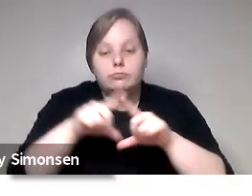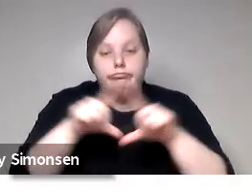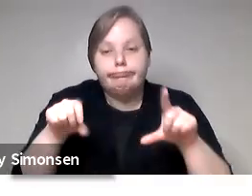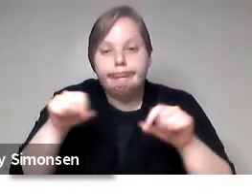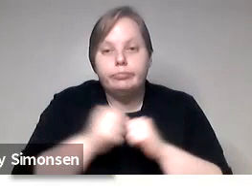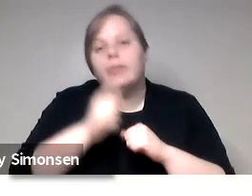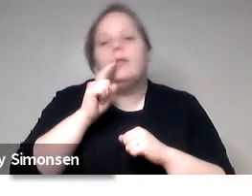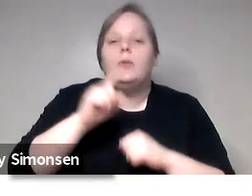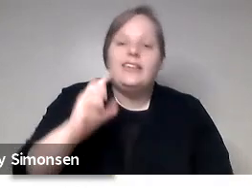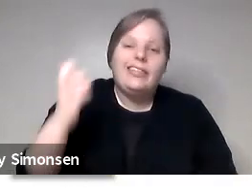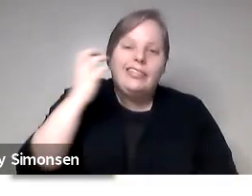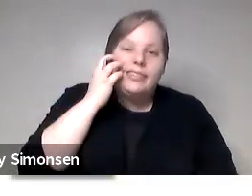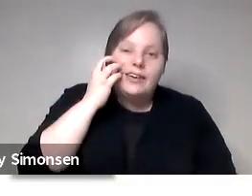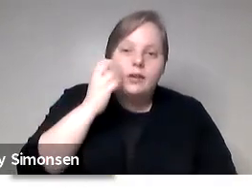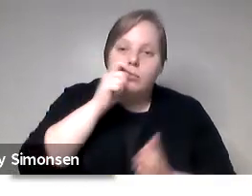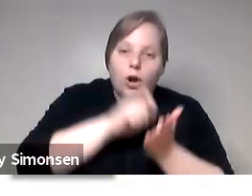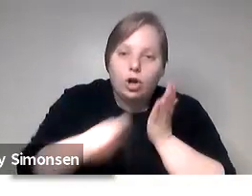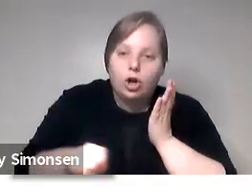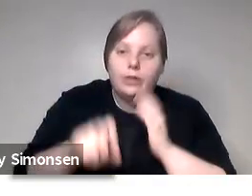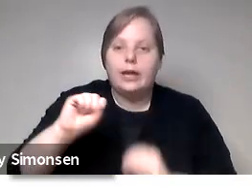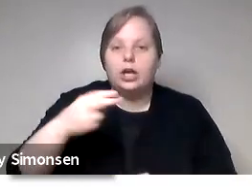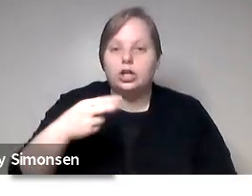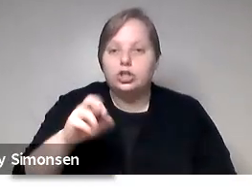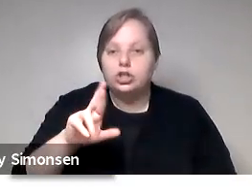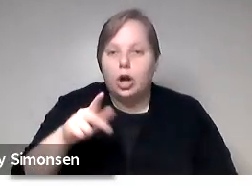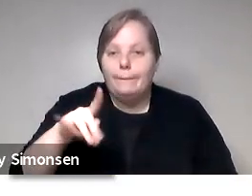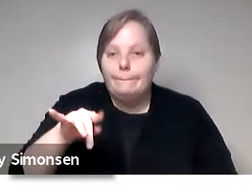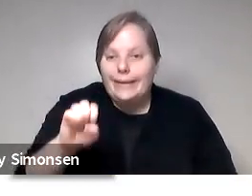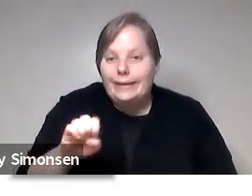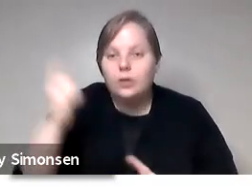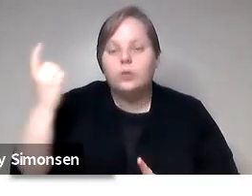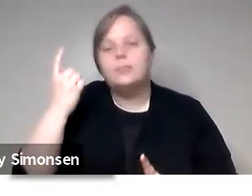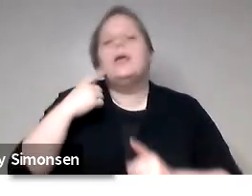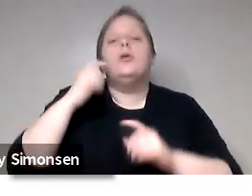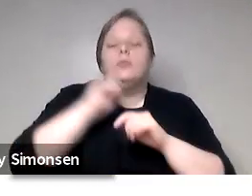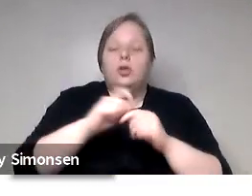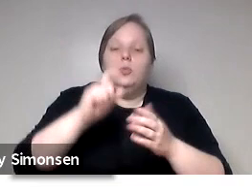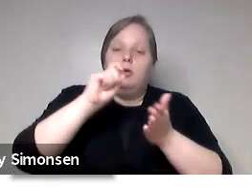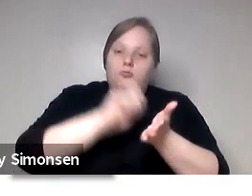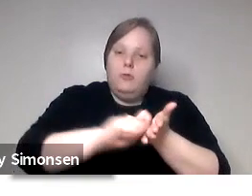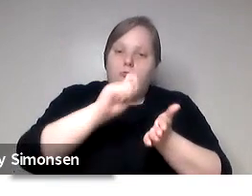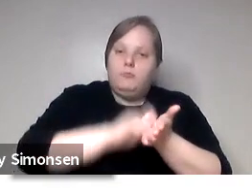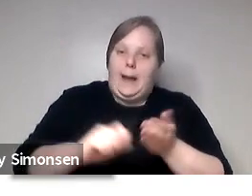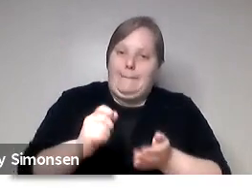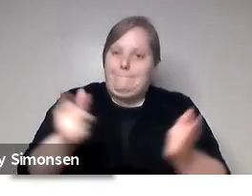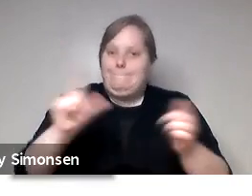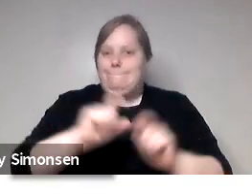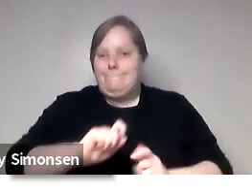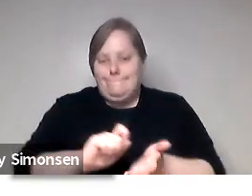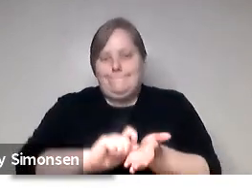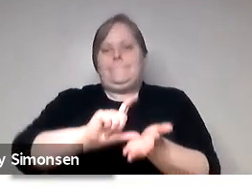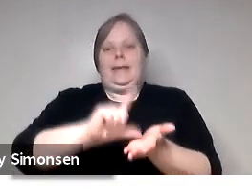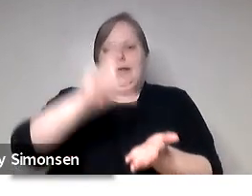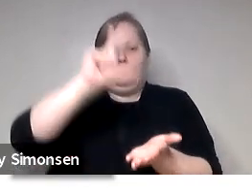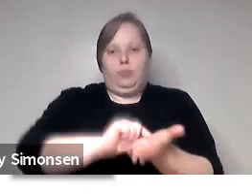a 2020 felt tip pen, and you're going to write in very large print the item that you want to